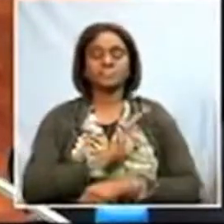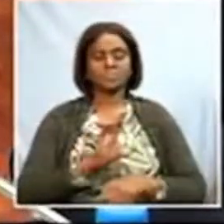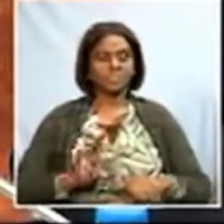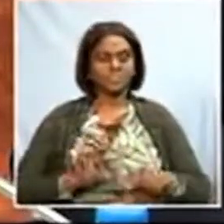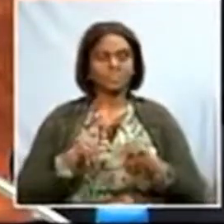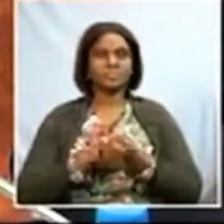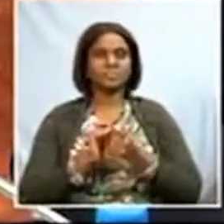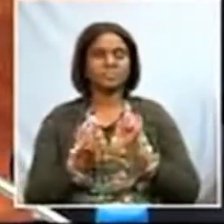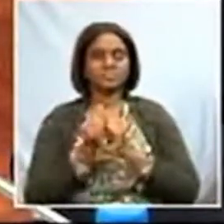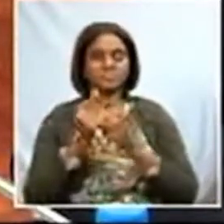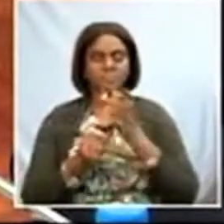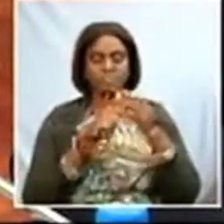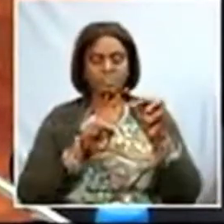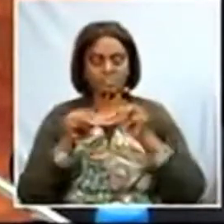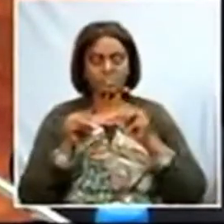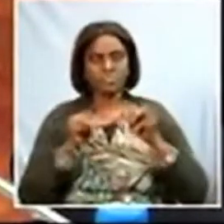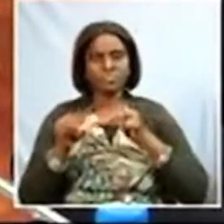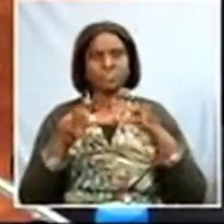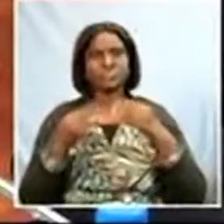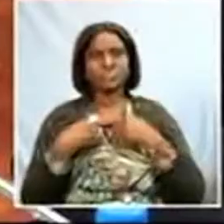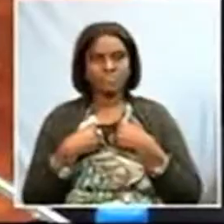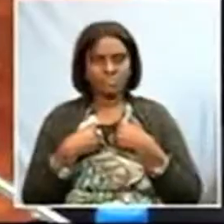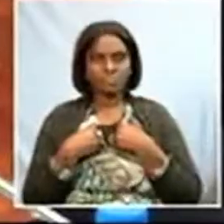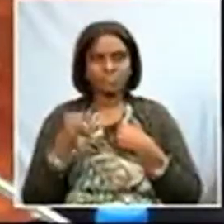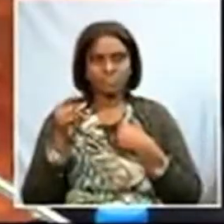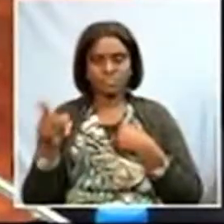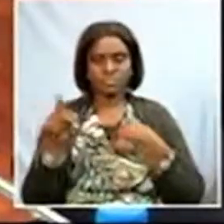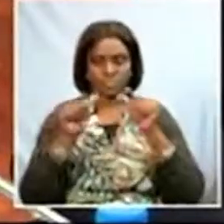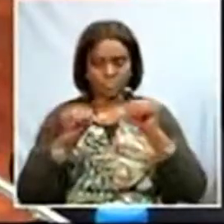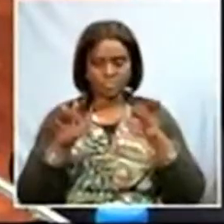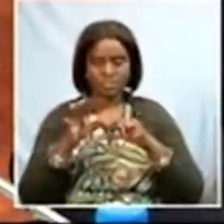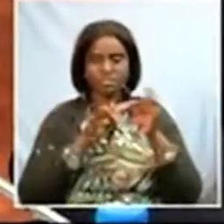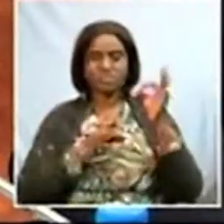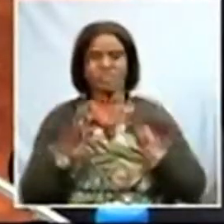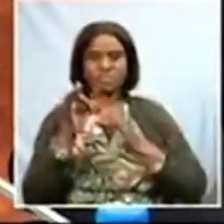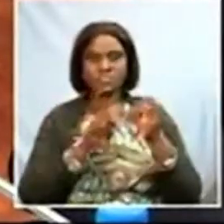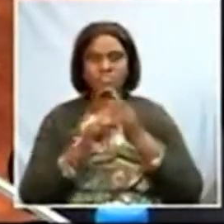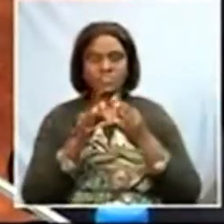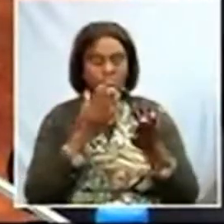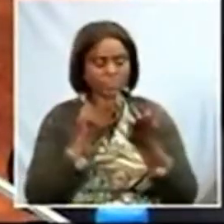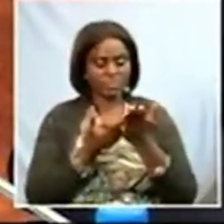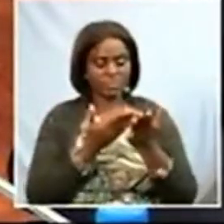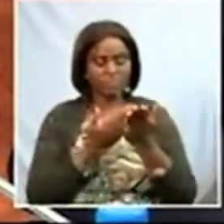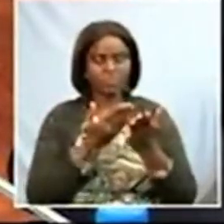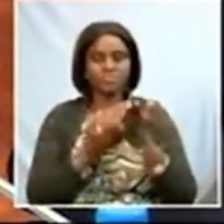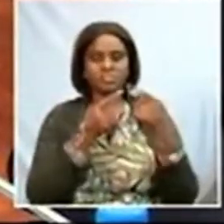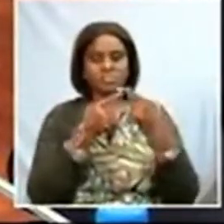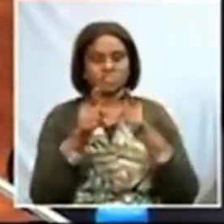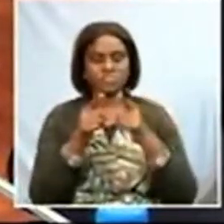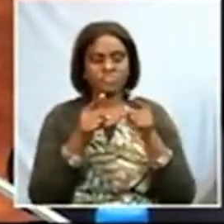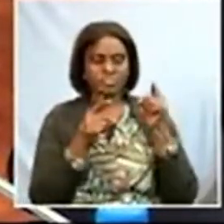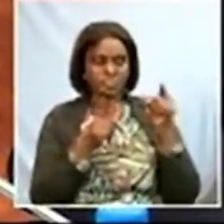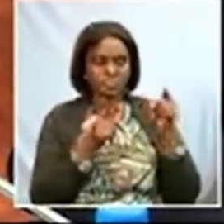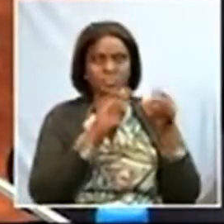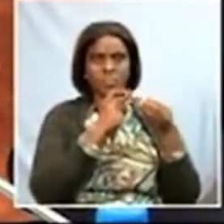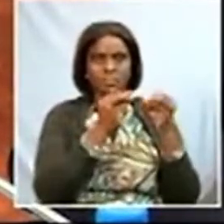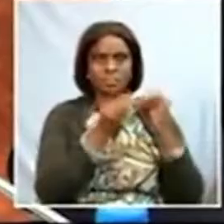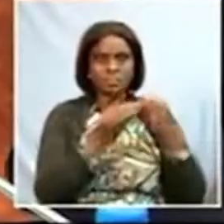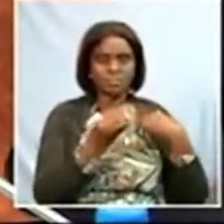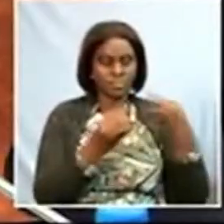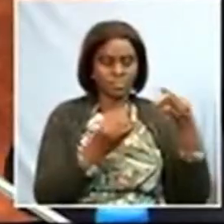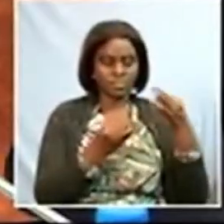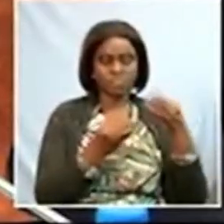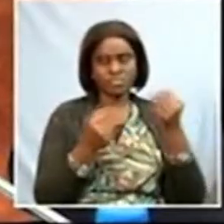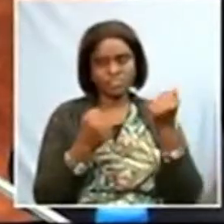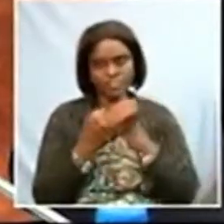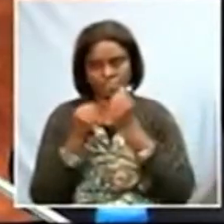query. Management acknowledges the query by the auditor and wishes to state that difference between the number of applicants and